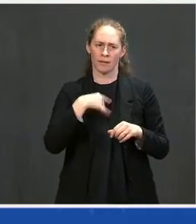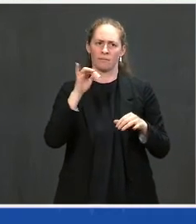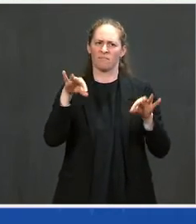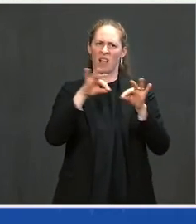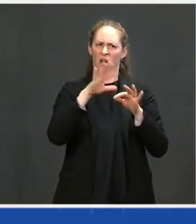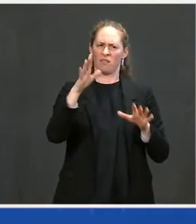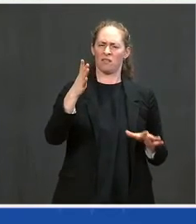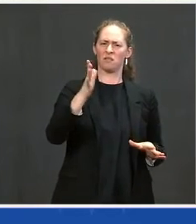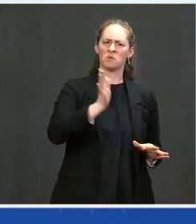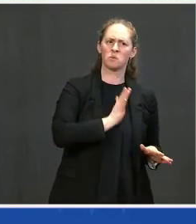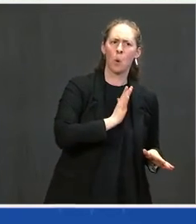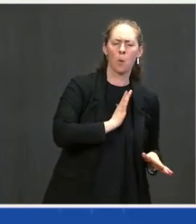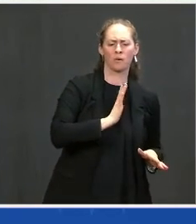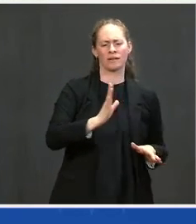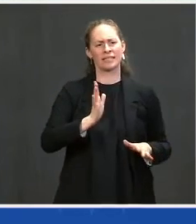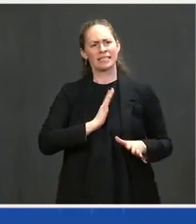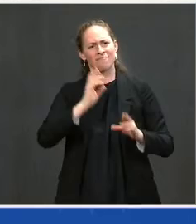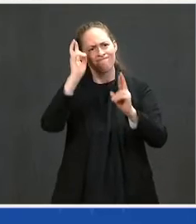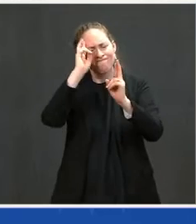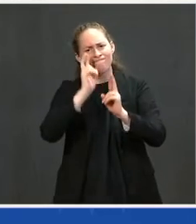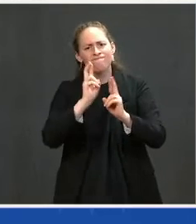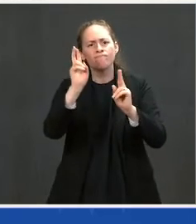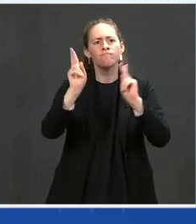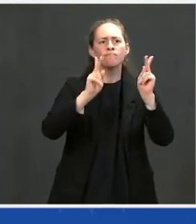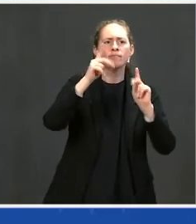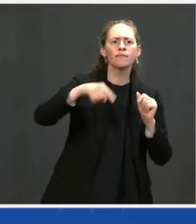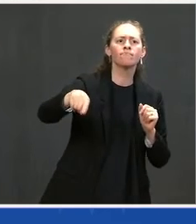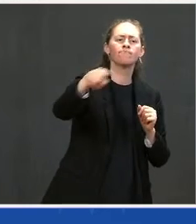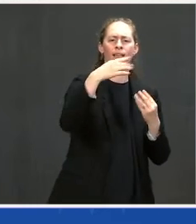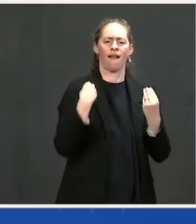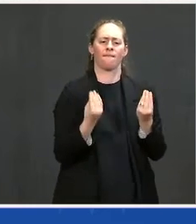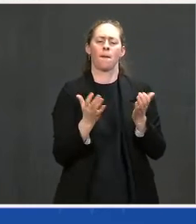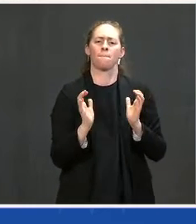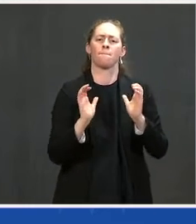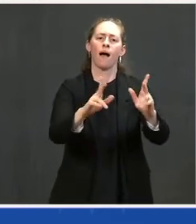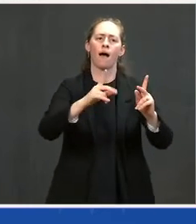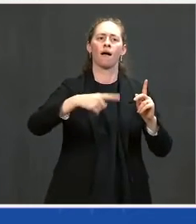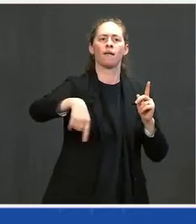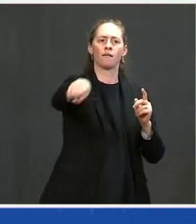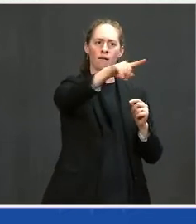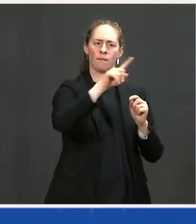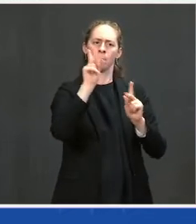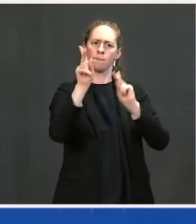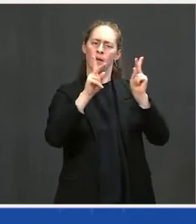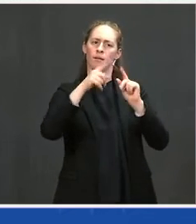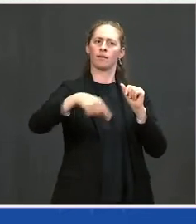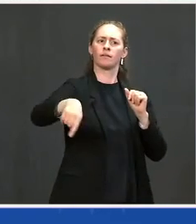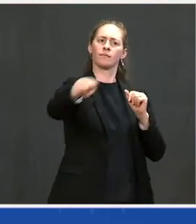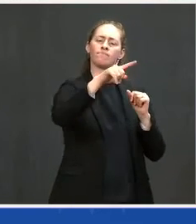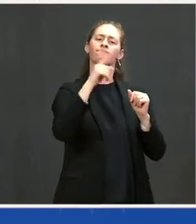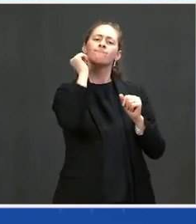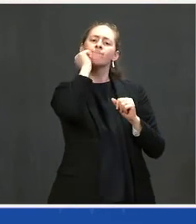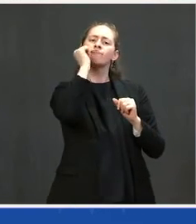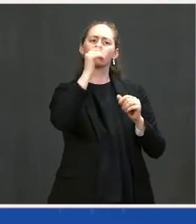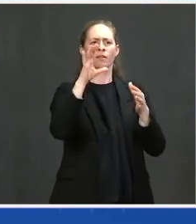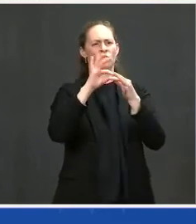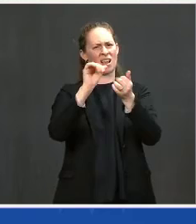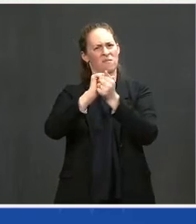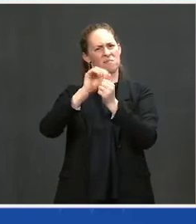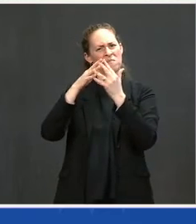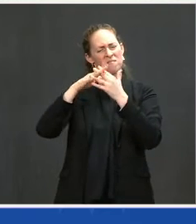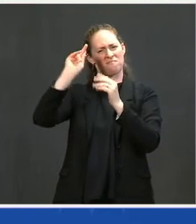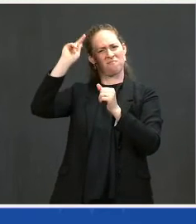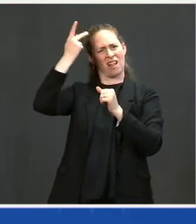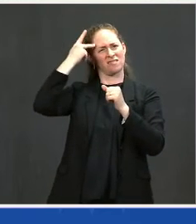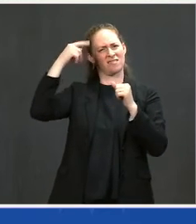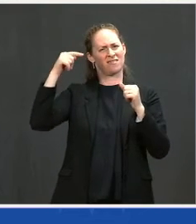honesty, transparency to the American political system. 2, to rebuild the backbone of